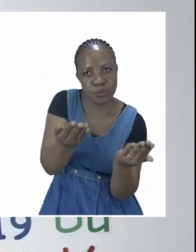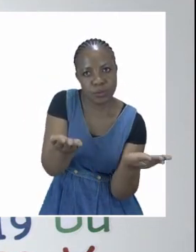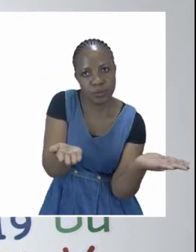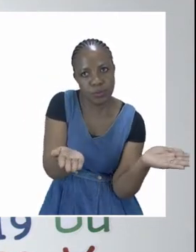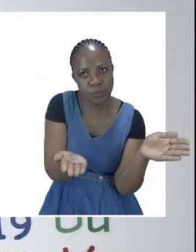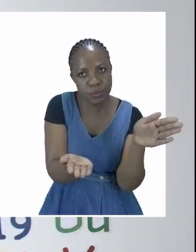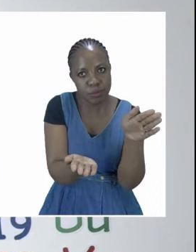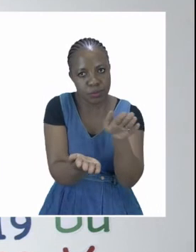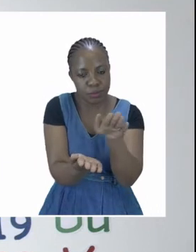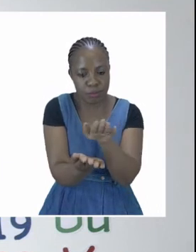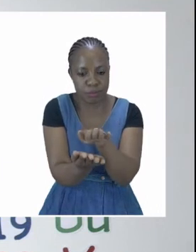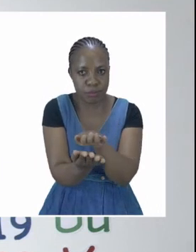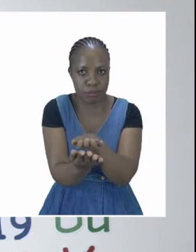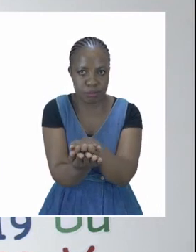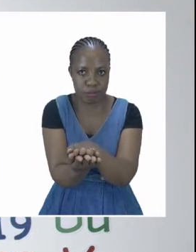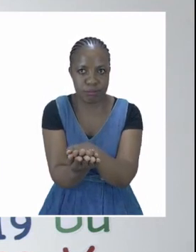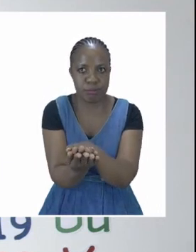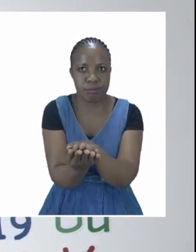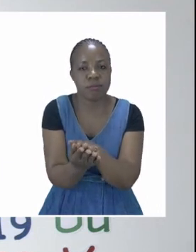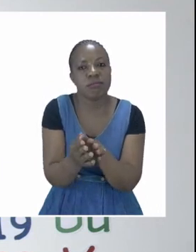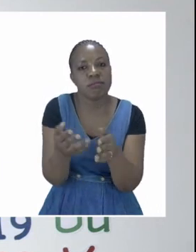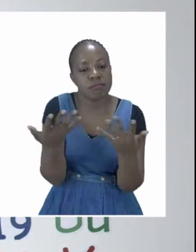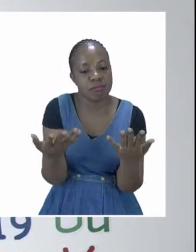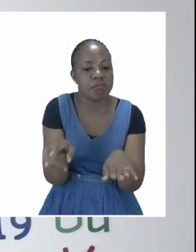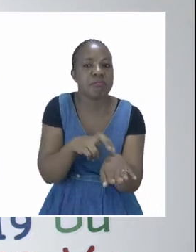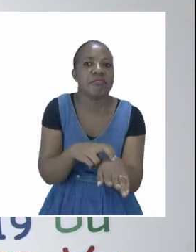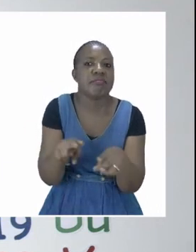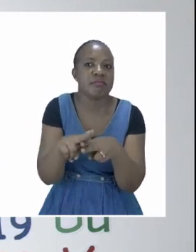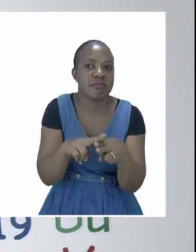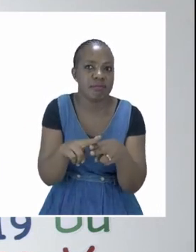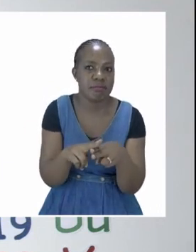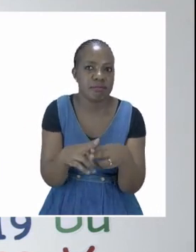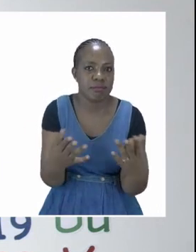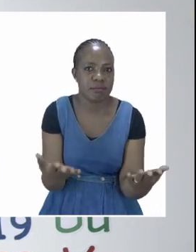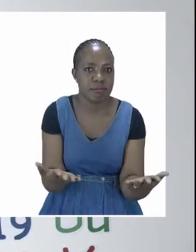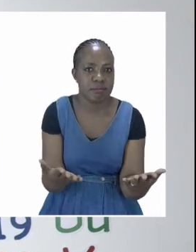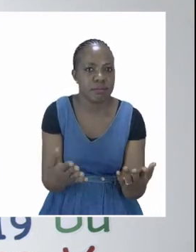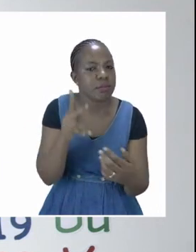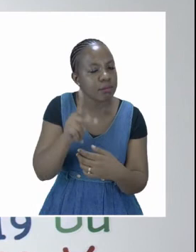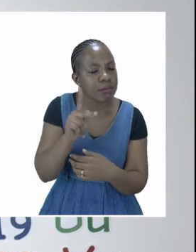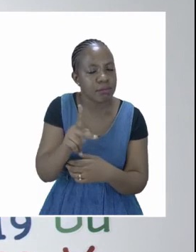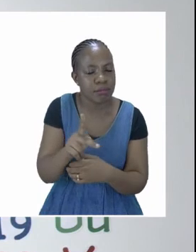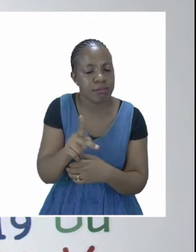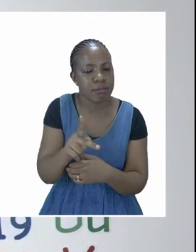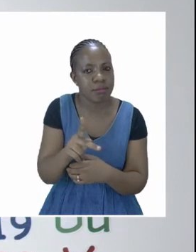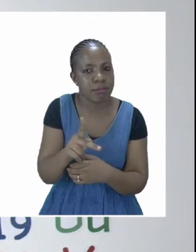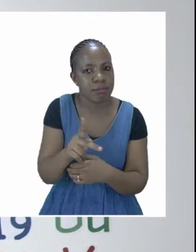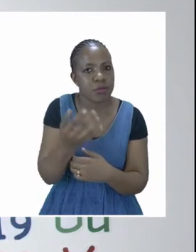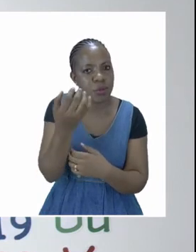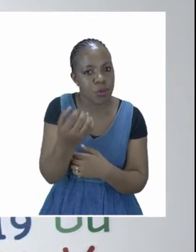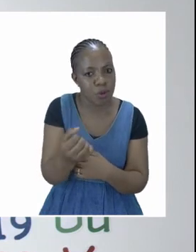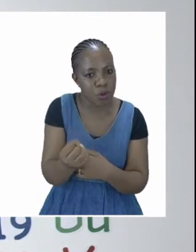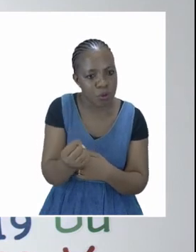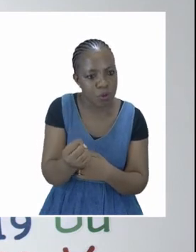it for ready to use. But there is more. We are also available on